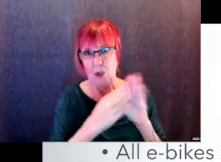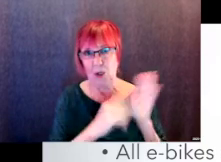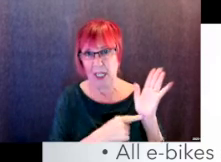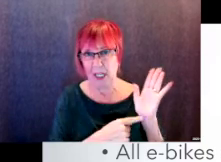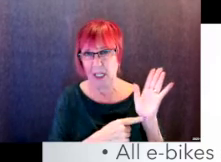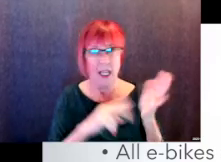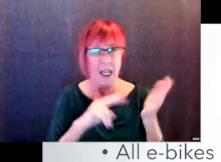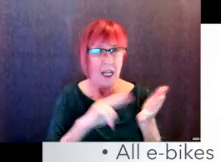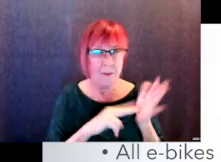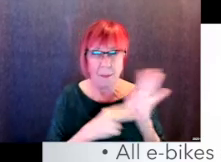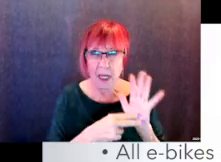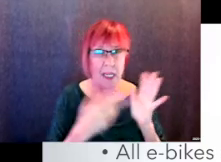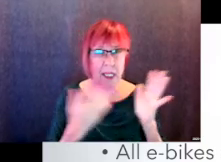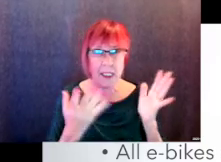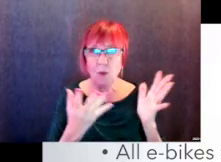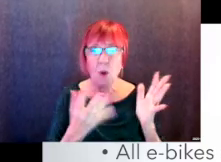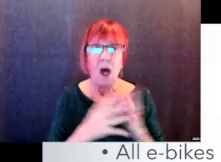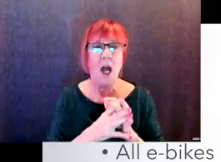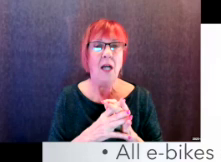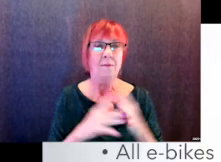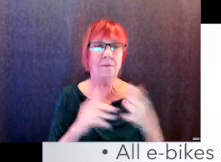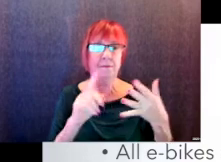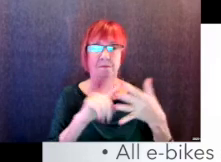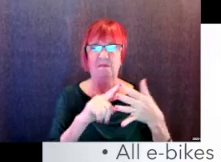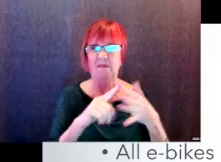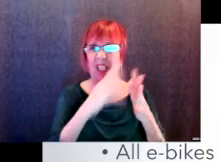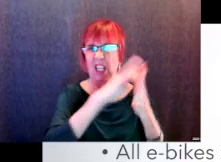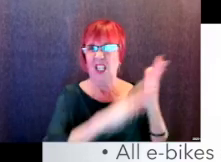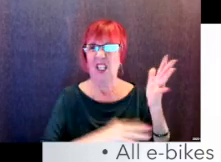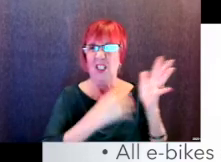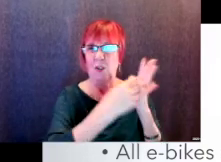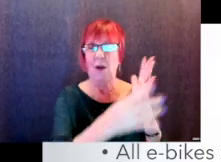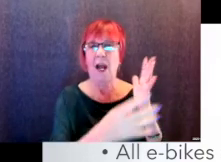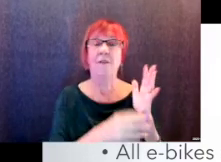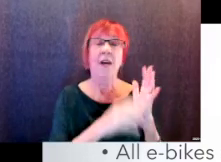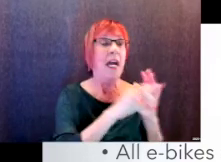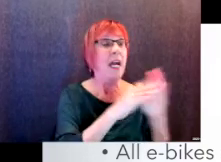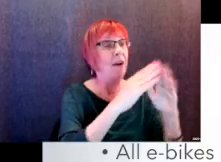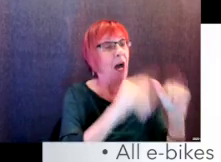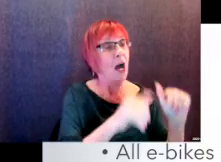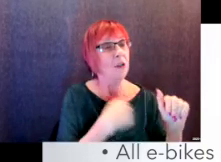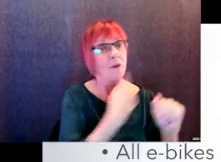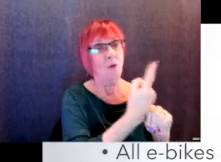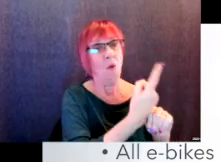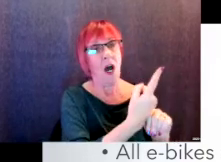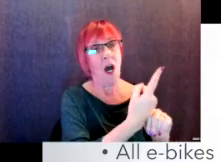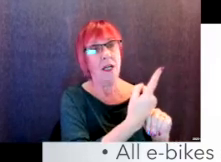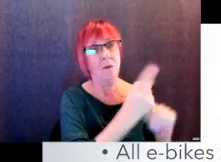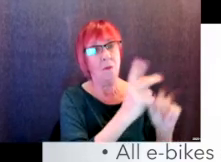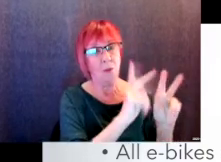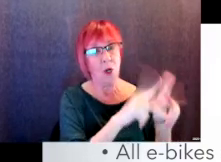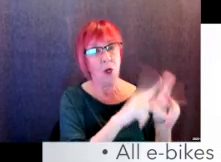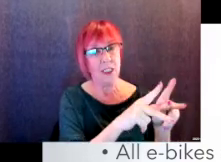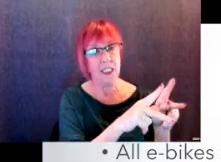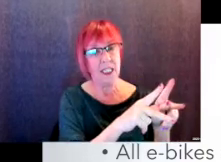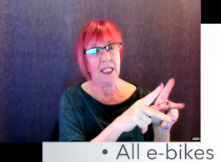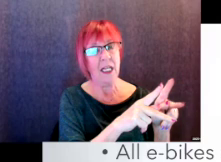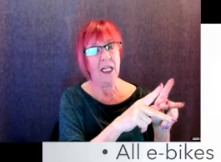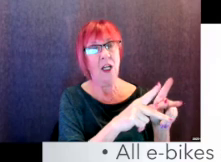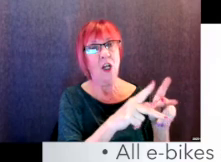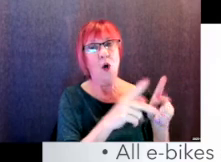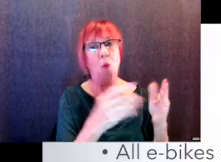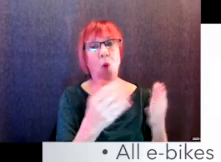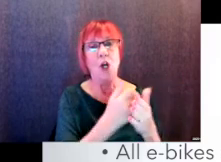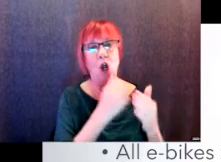rigorous safety and electronic testing. And we also allow